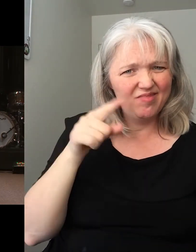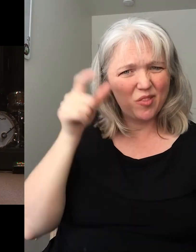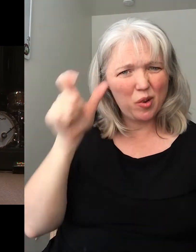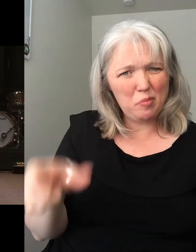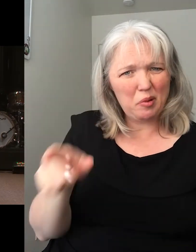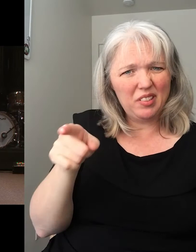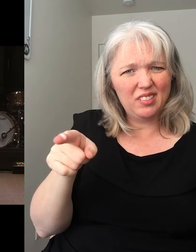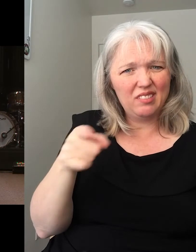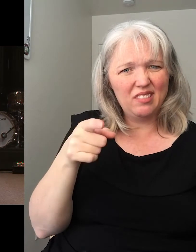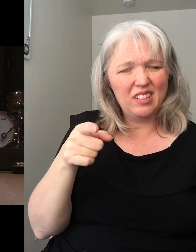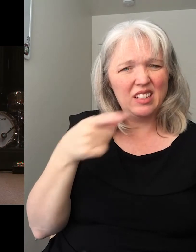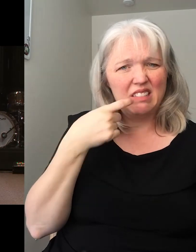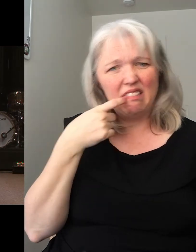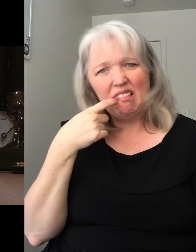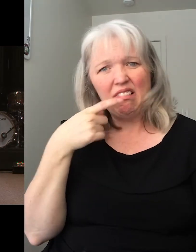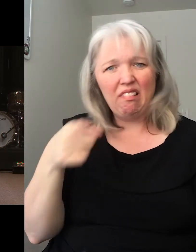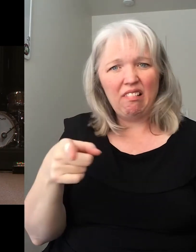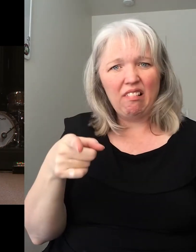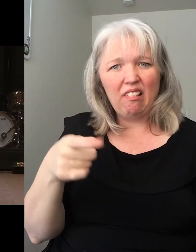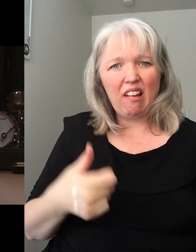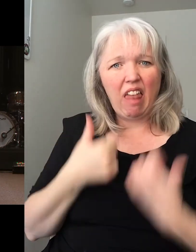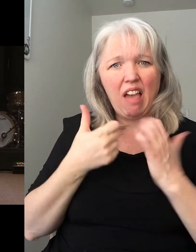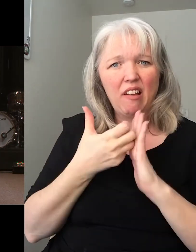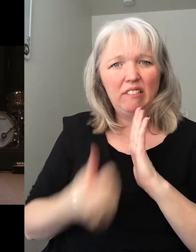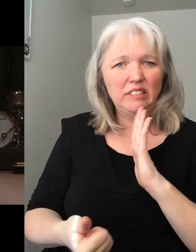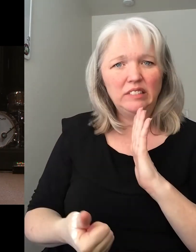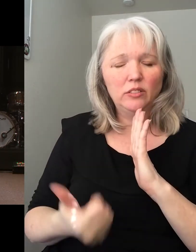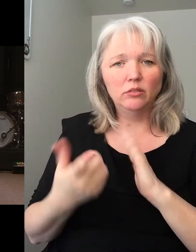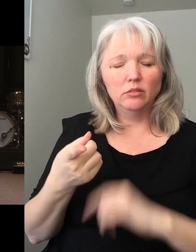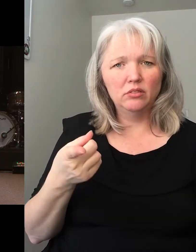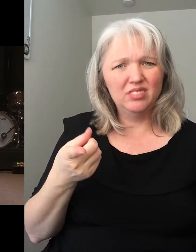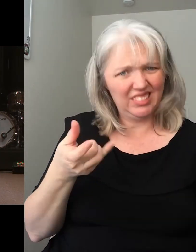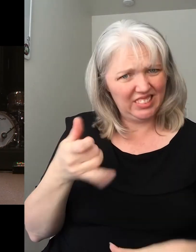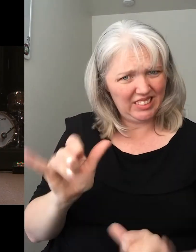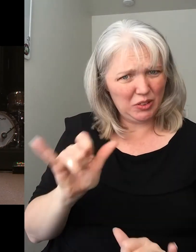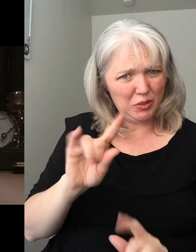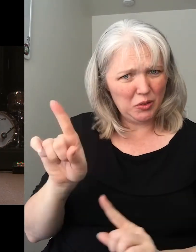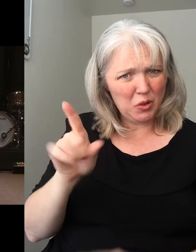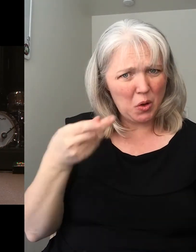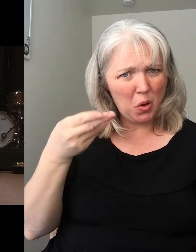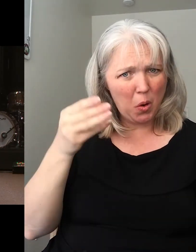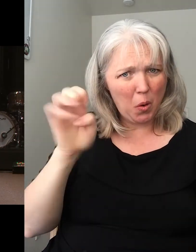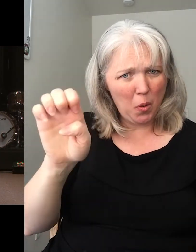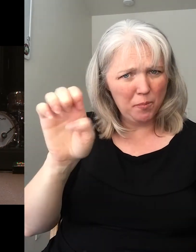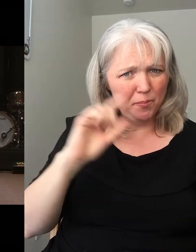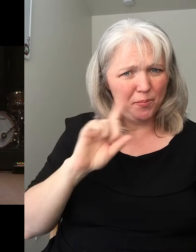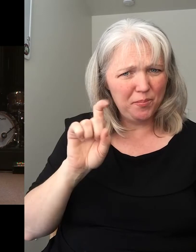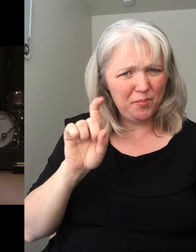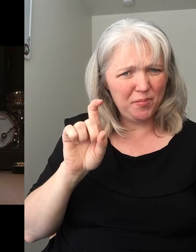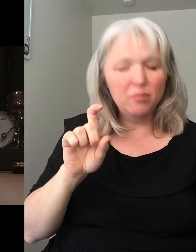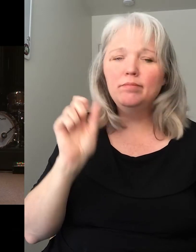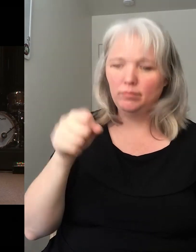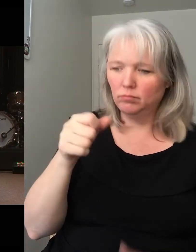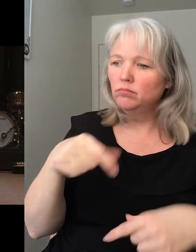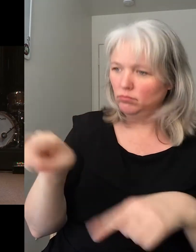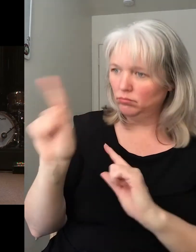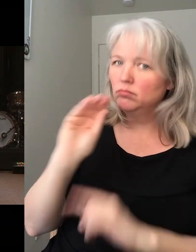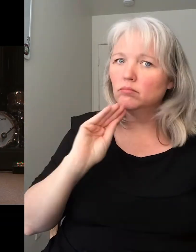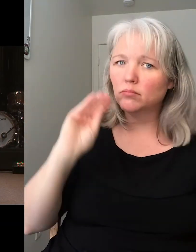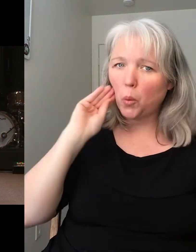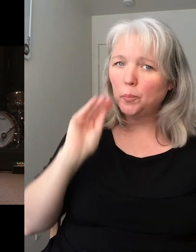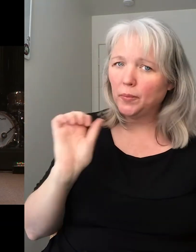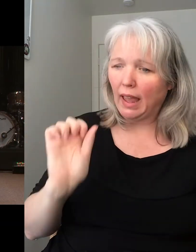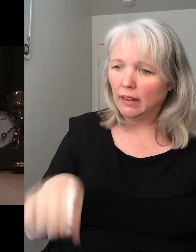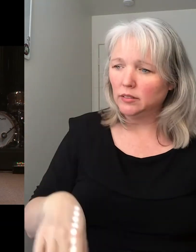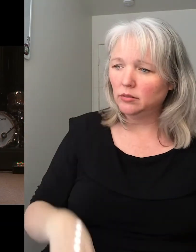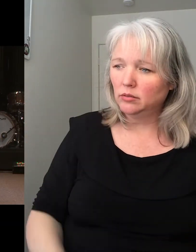a person who's been so addicted that their life has been stolen? I can still go home? Yes, you can go home. You